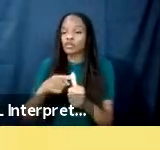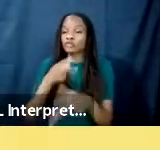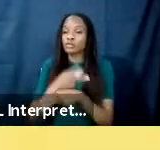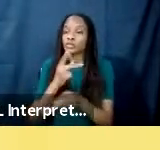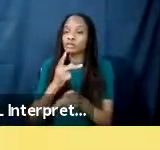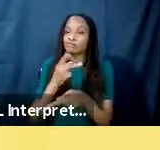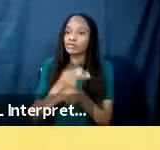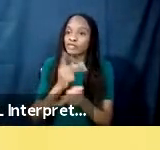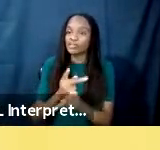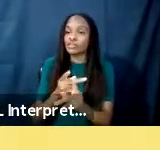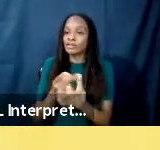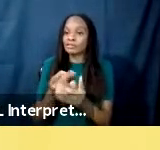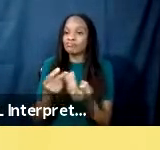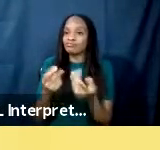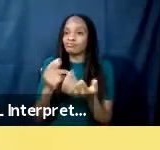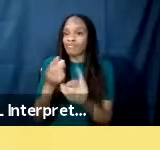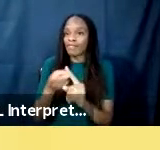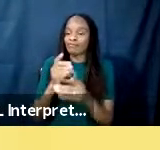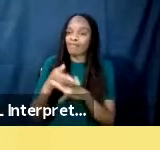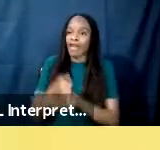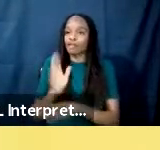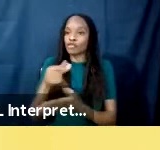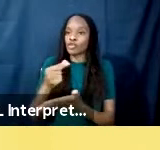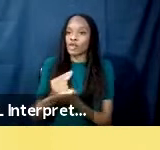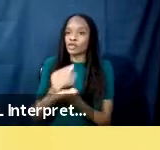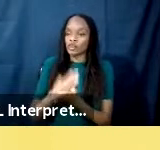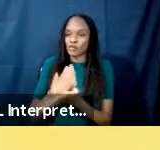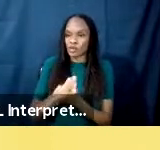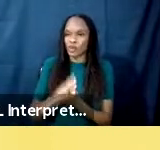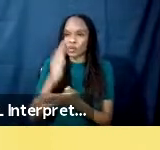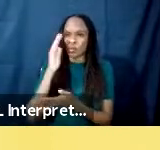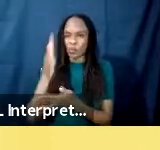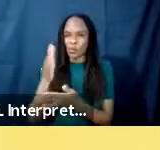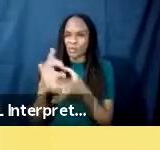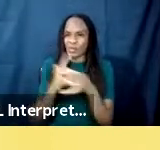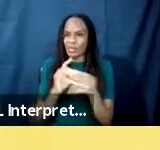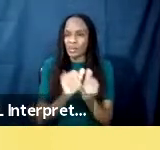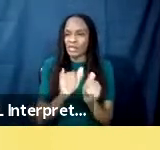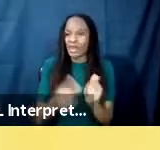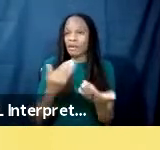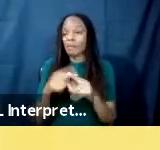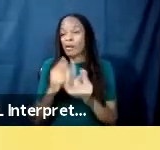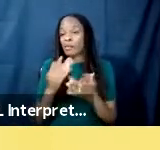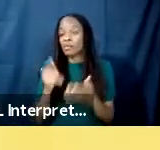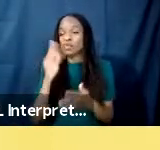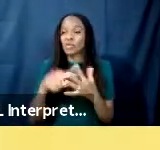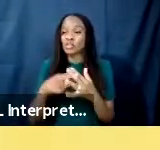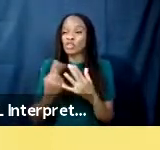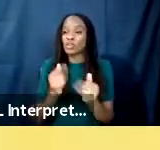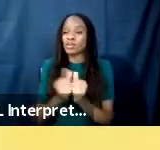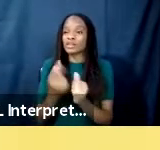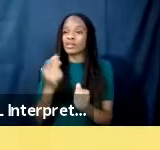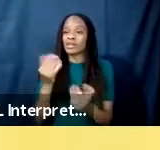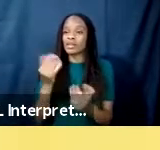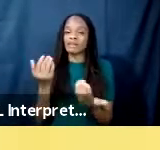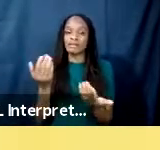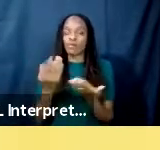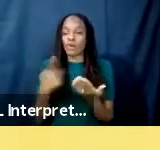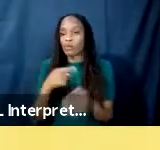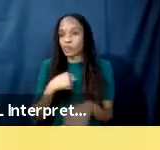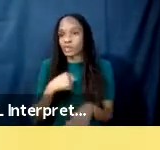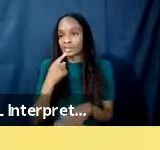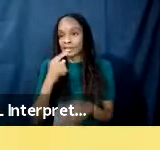be under one of these agreements, but it's more than likely that you might start with something like what we mentioned in the promulgated agreement